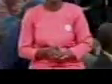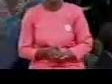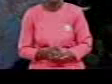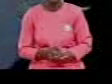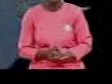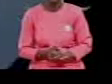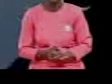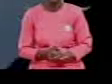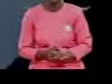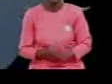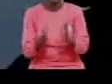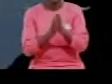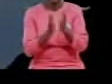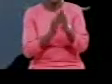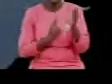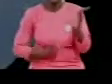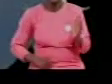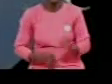Praise the Lord.